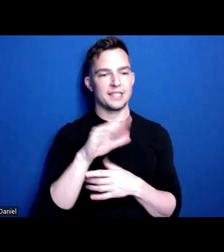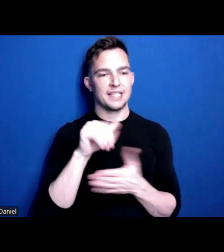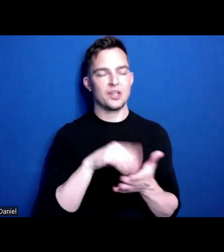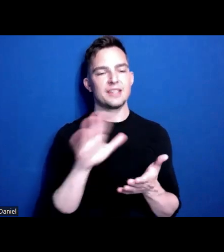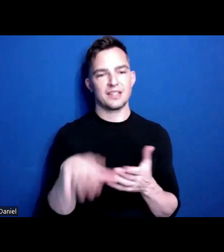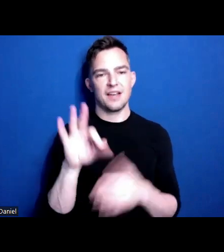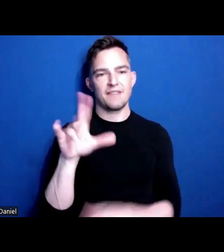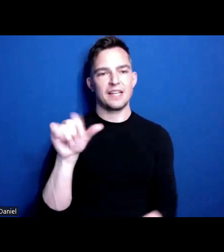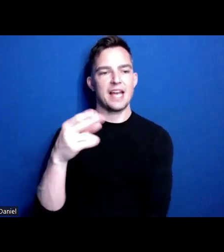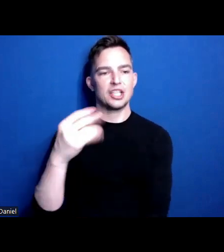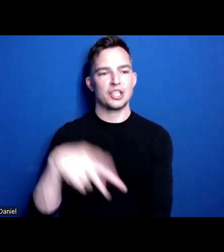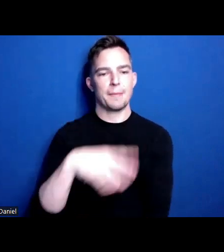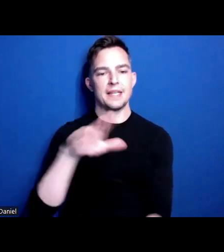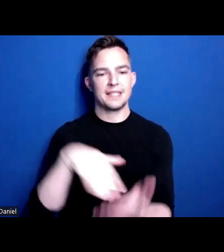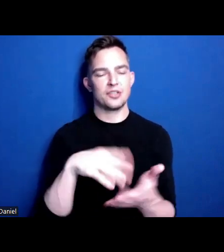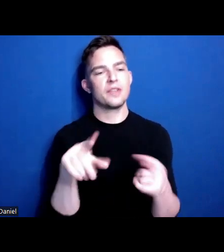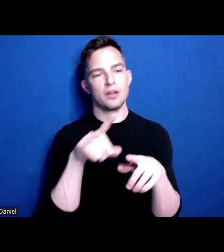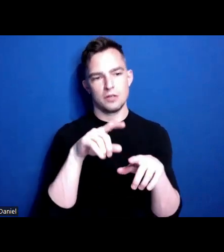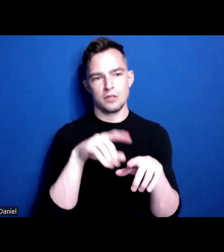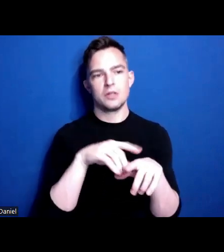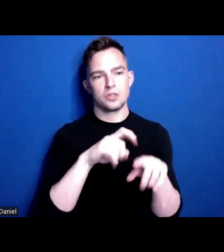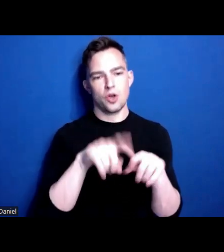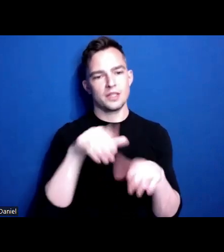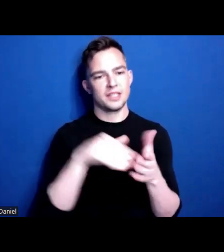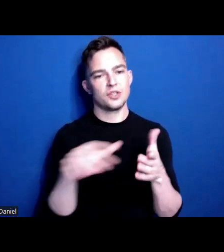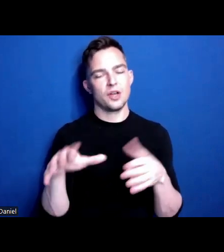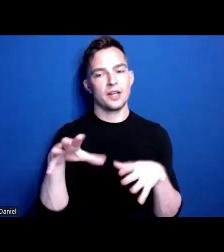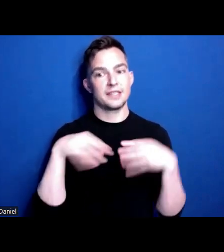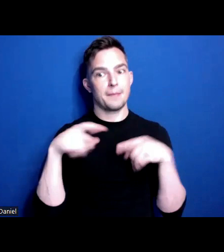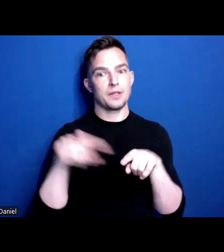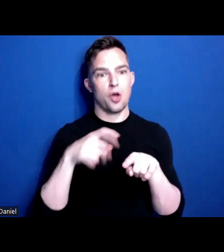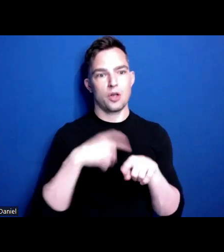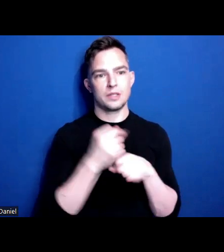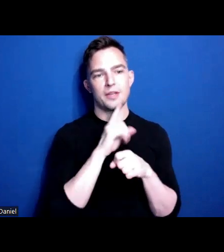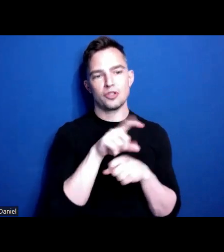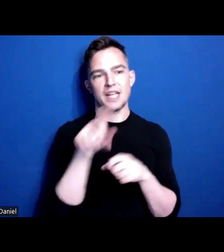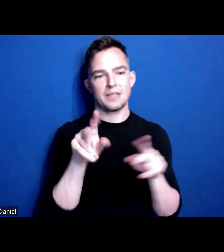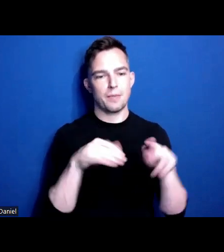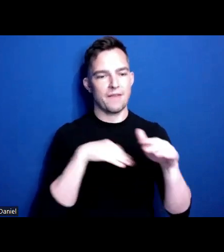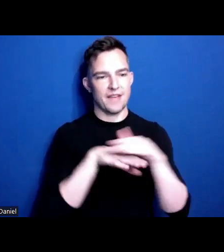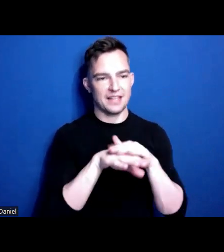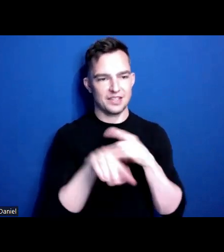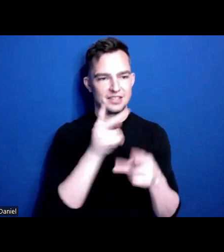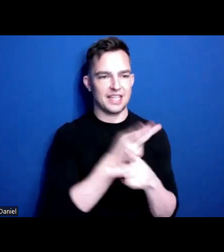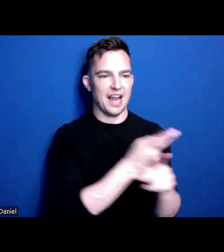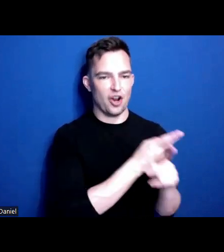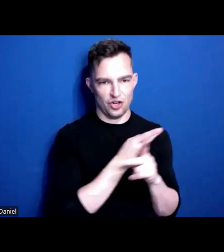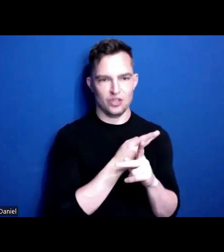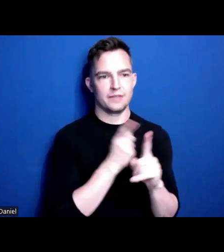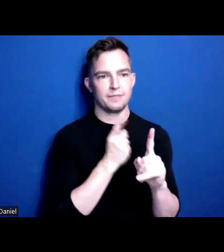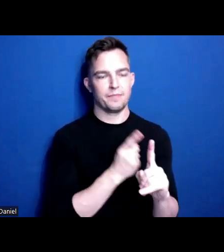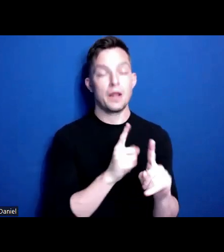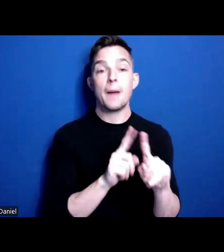flagship center where these 5 call centers are taking the calls to ensure Texans have access to care.